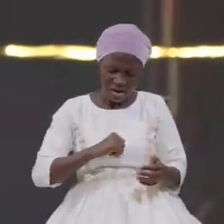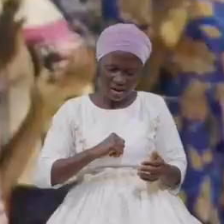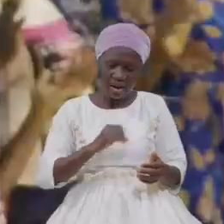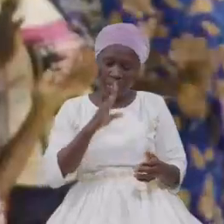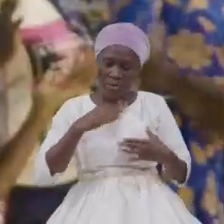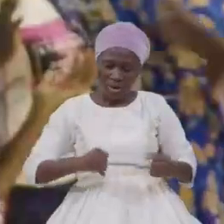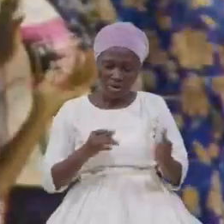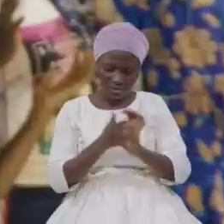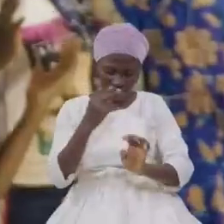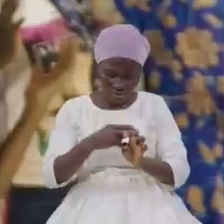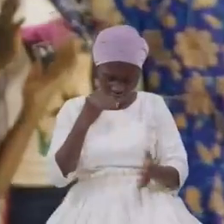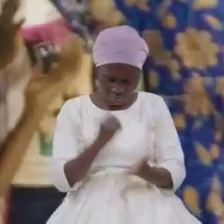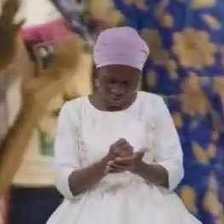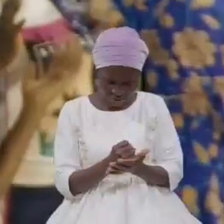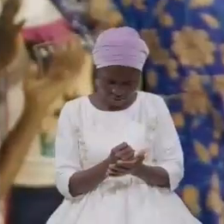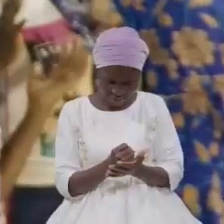Jesus' name.